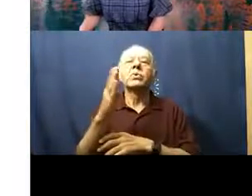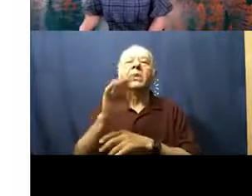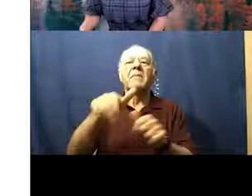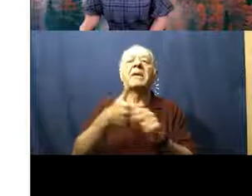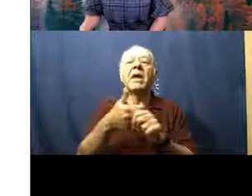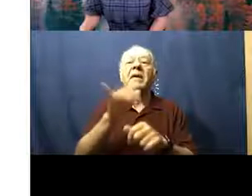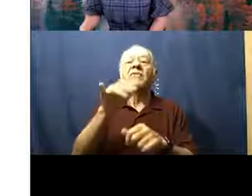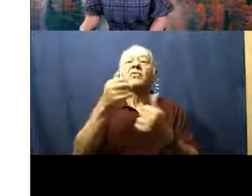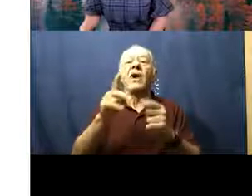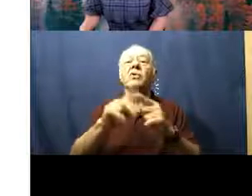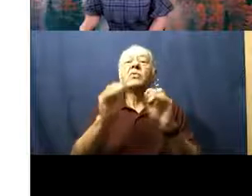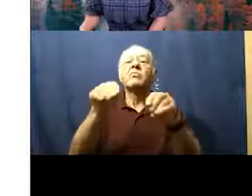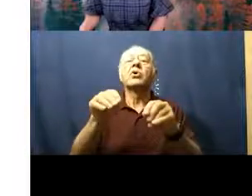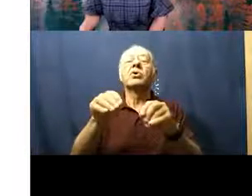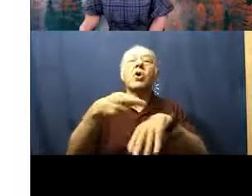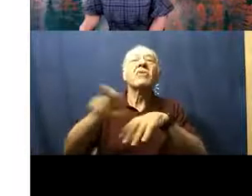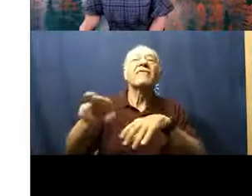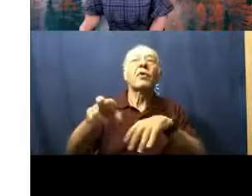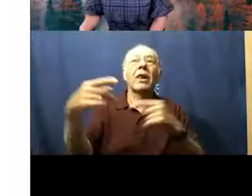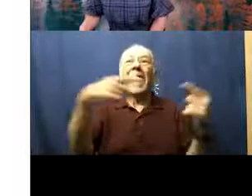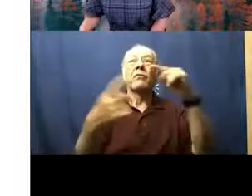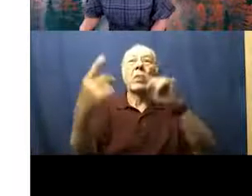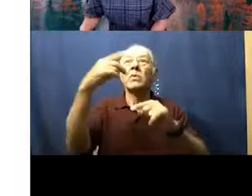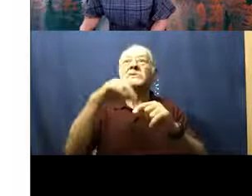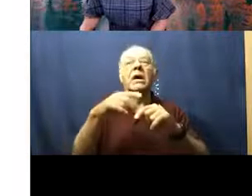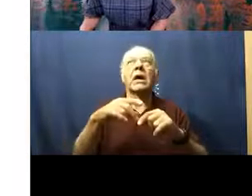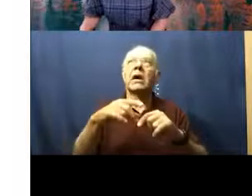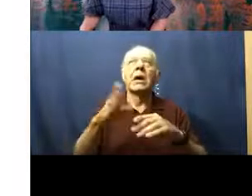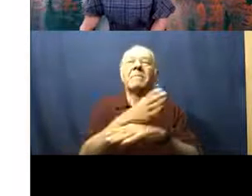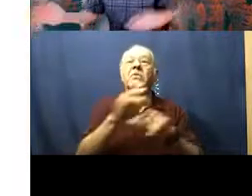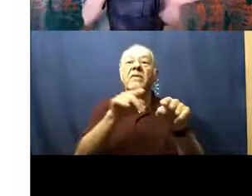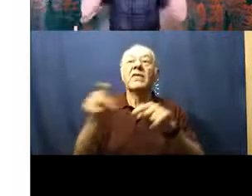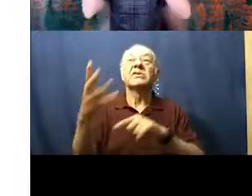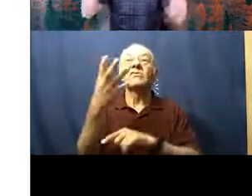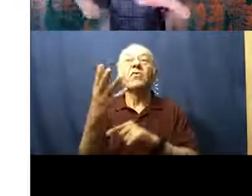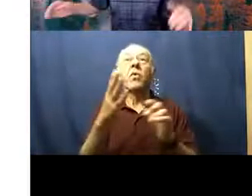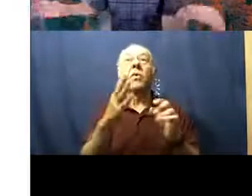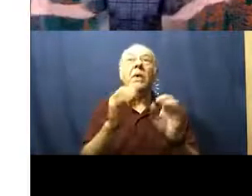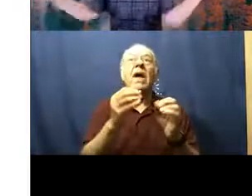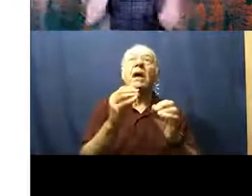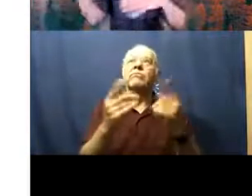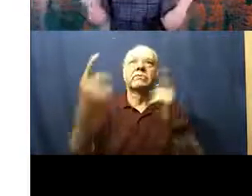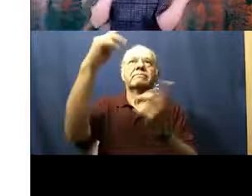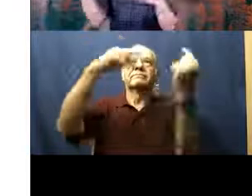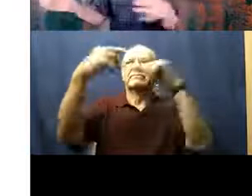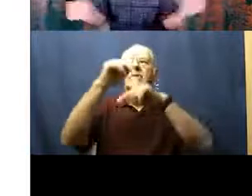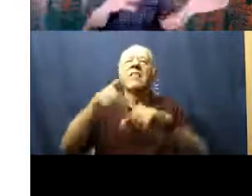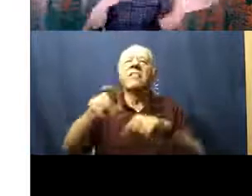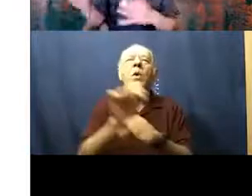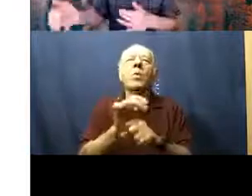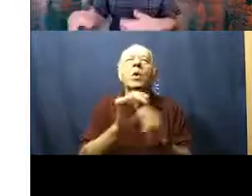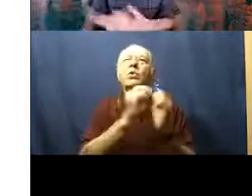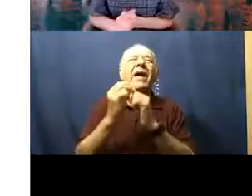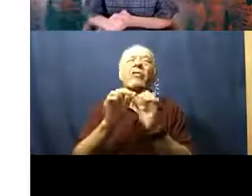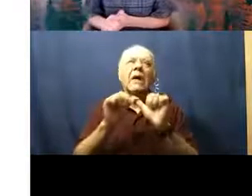If you tried to put referral arrows between these 4 organizations, it would be all over the place because they work together